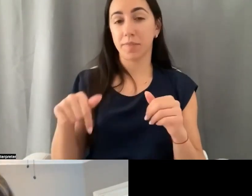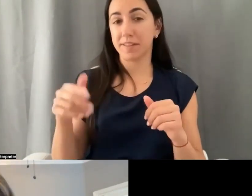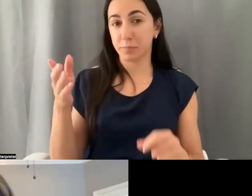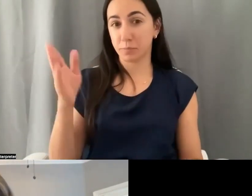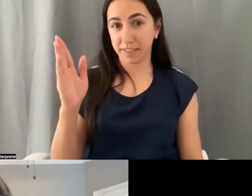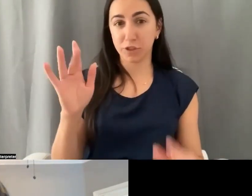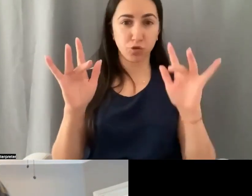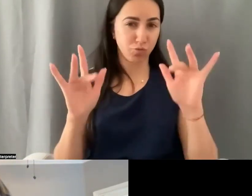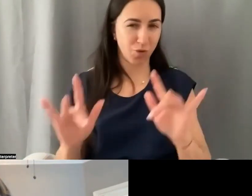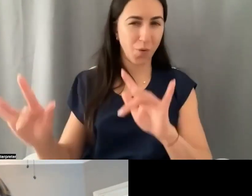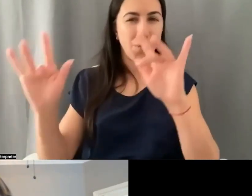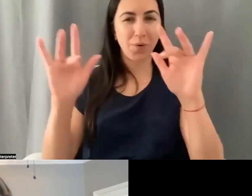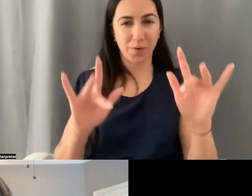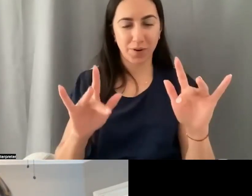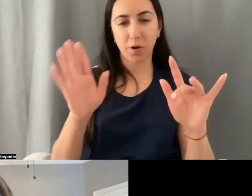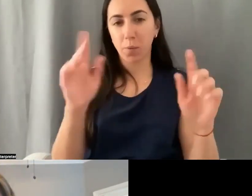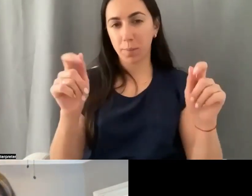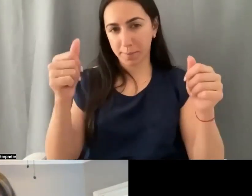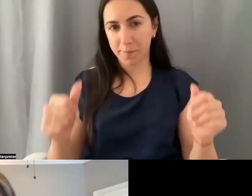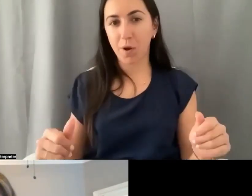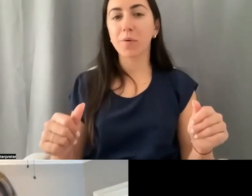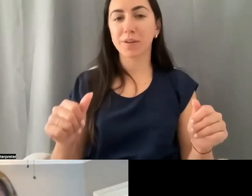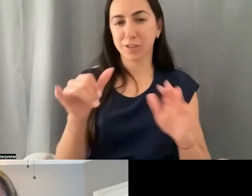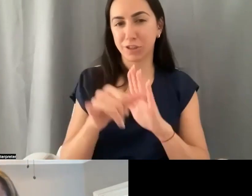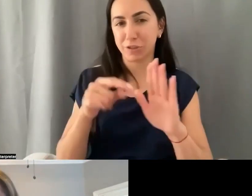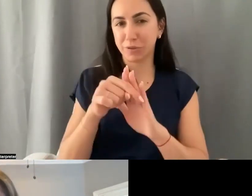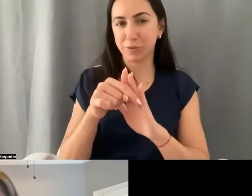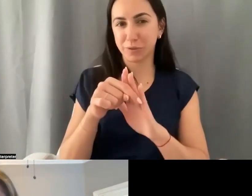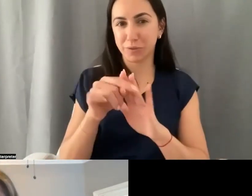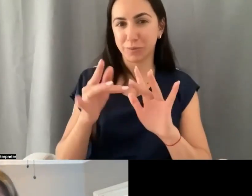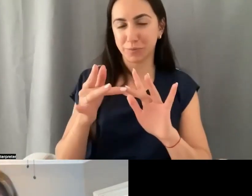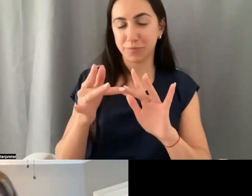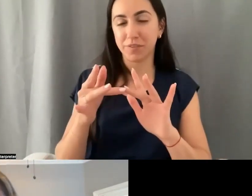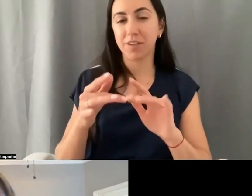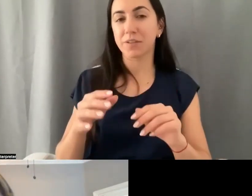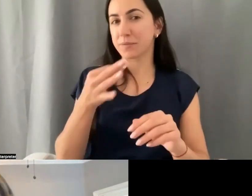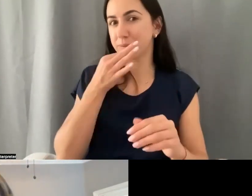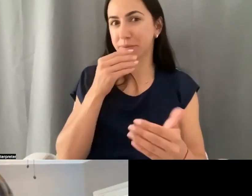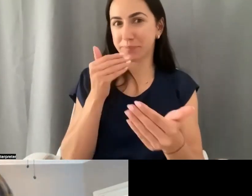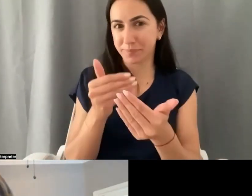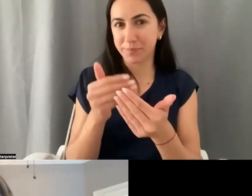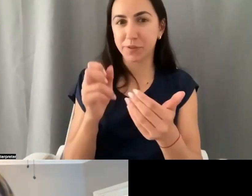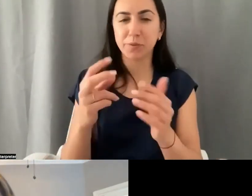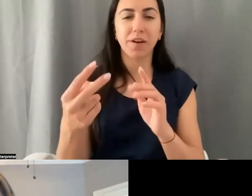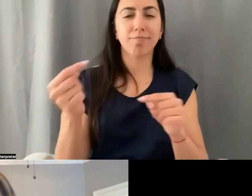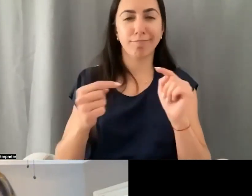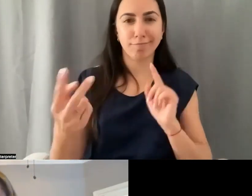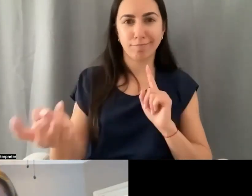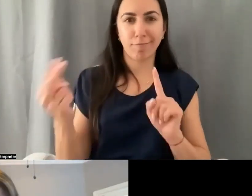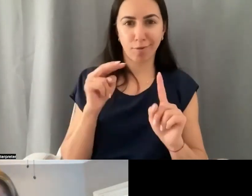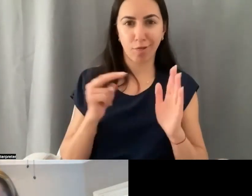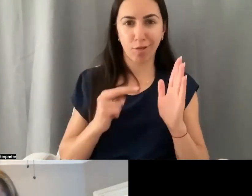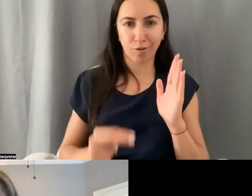is being recorded and it will be posted on our YouTube page in the coming days so that you can refer back to it and